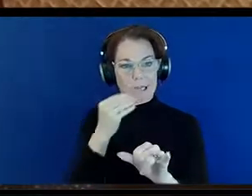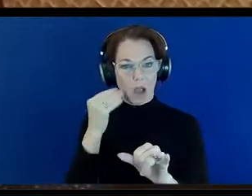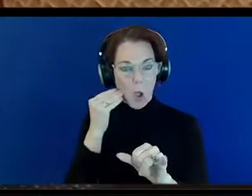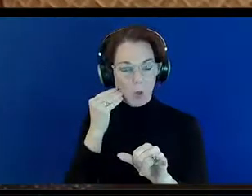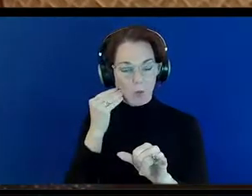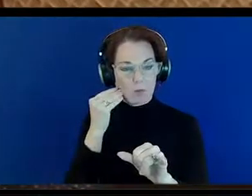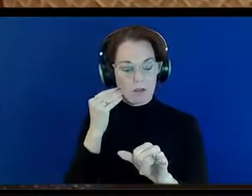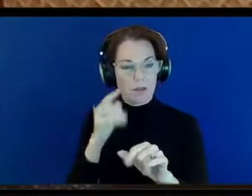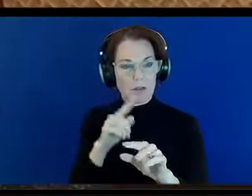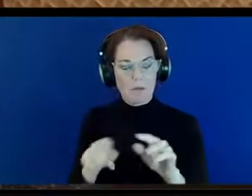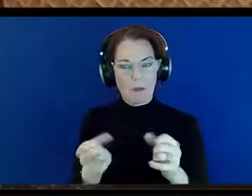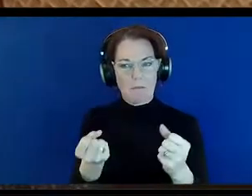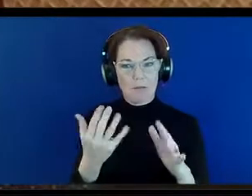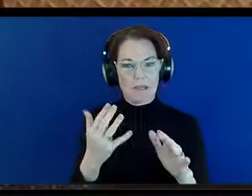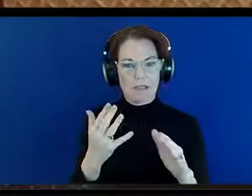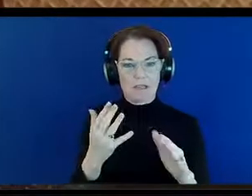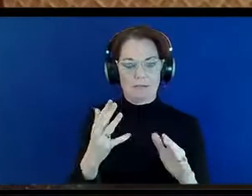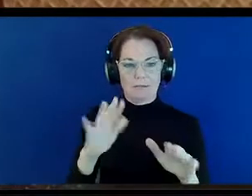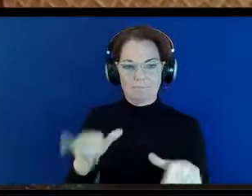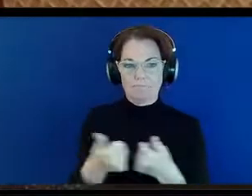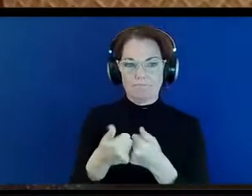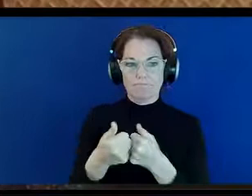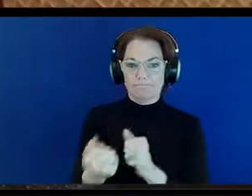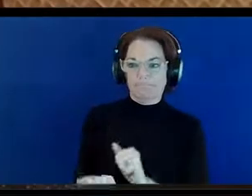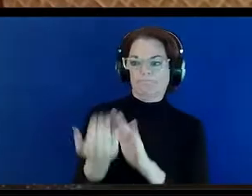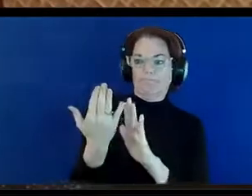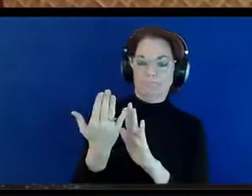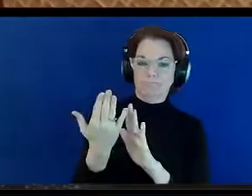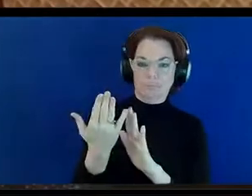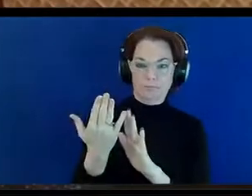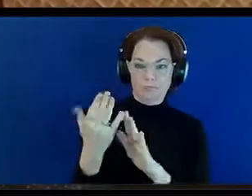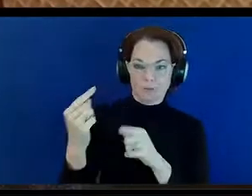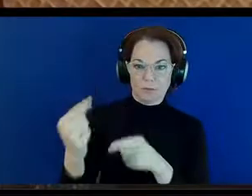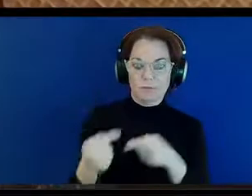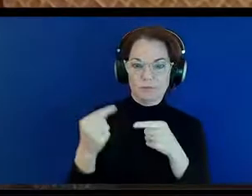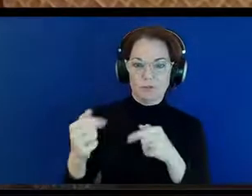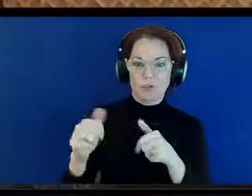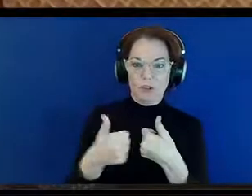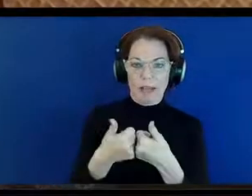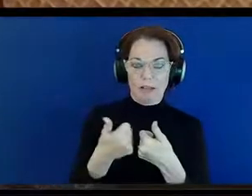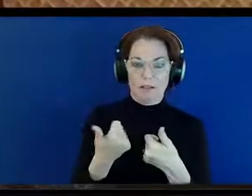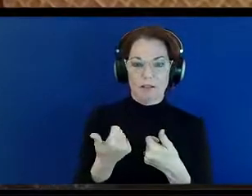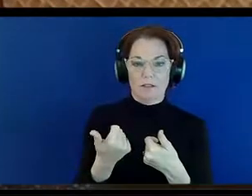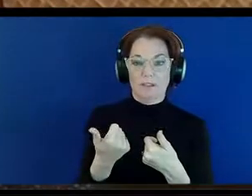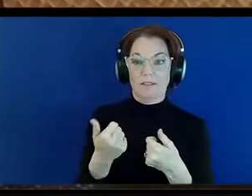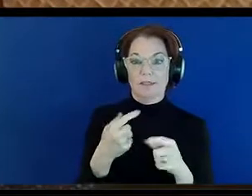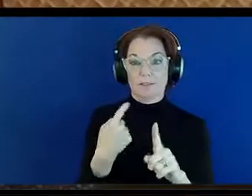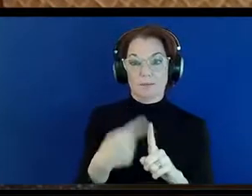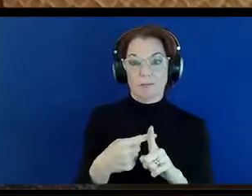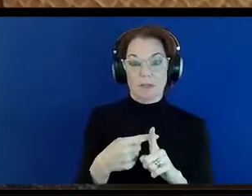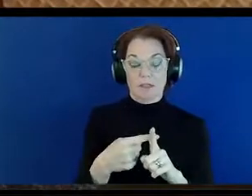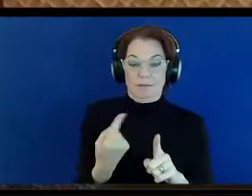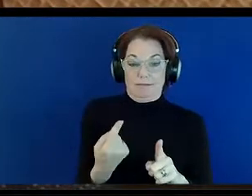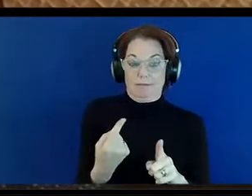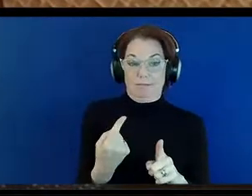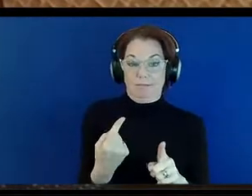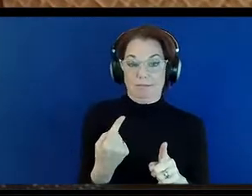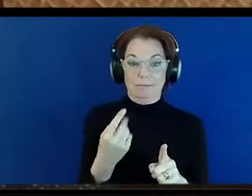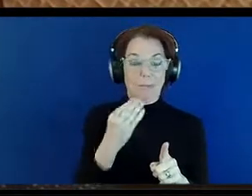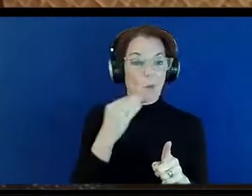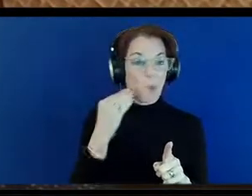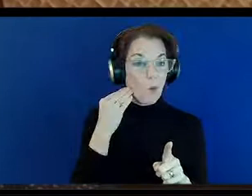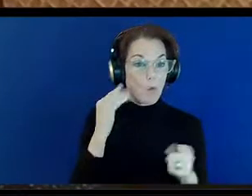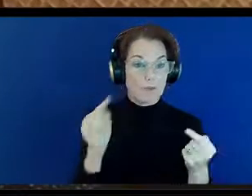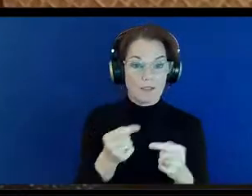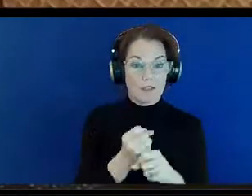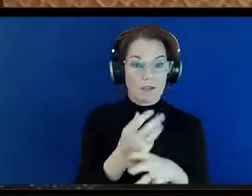safety and independence because of modifiable risk factors in their homes. Unintentional home injuries cause more than 30,000